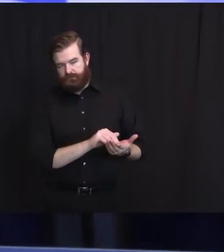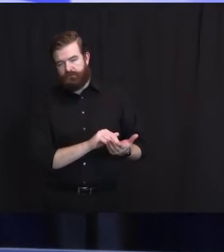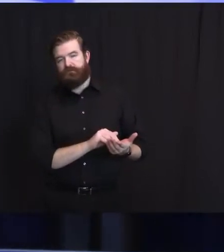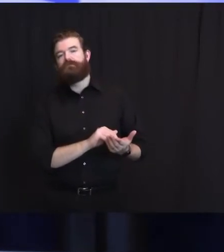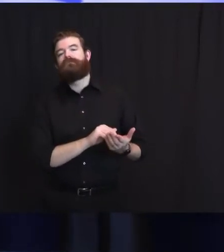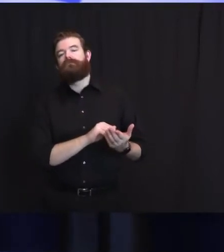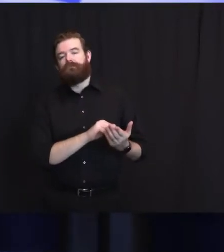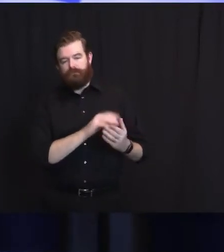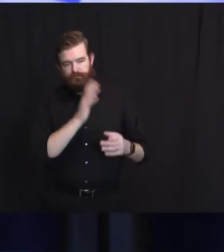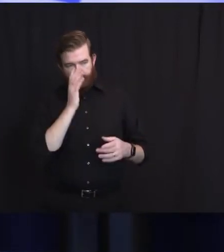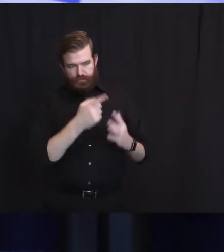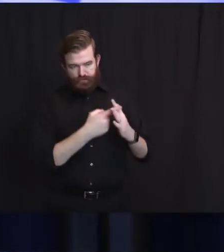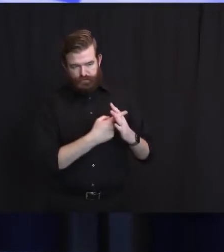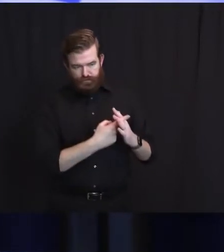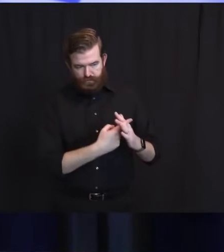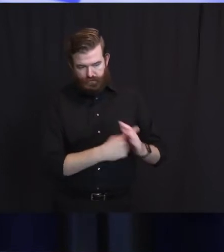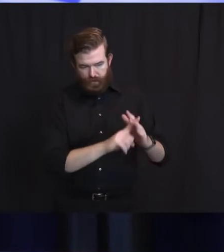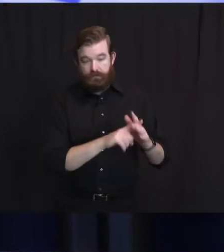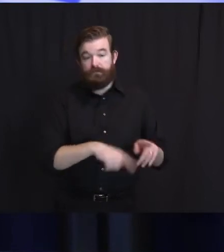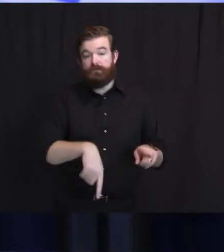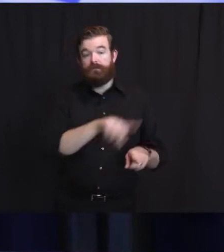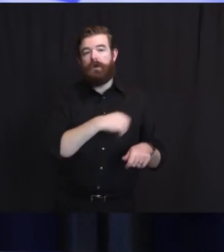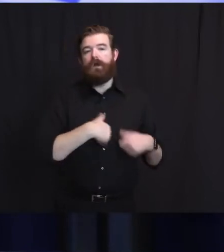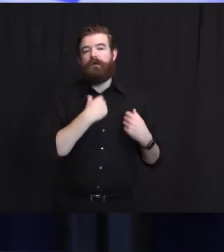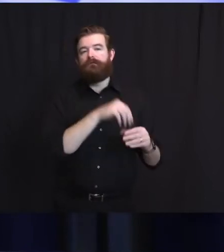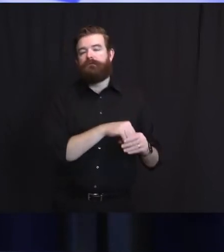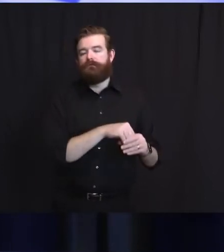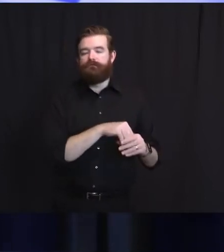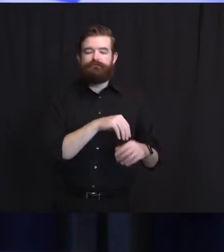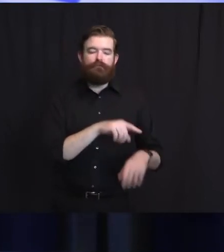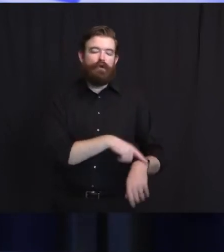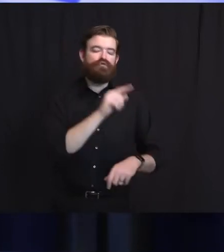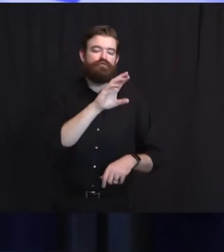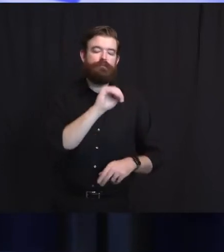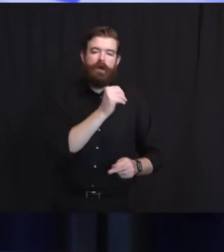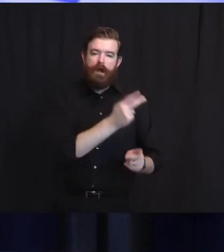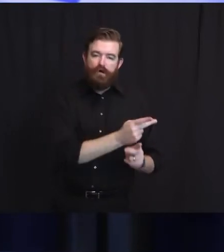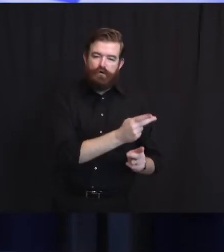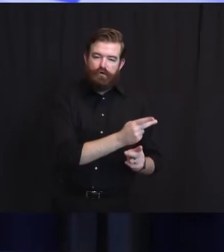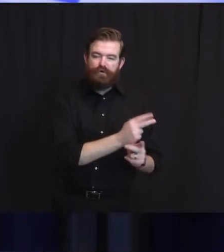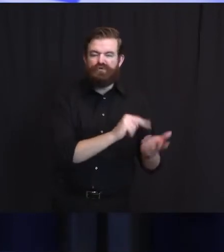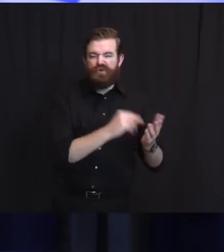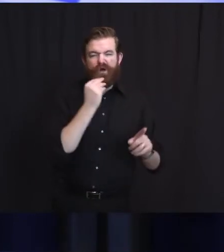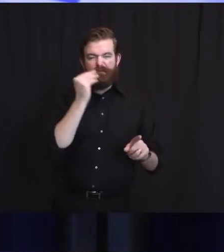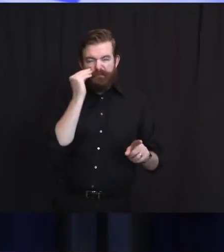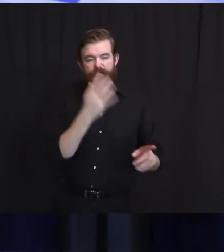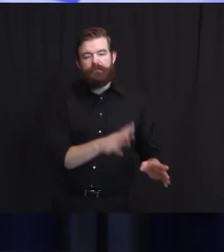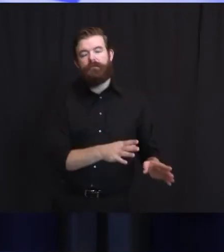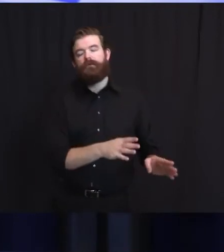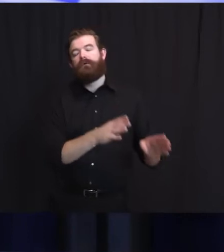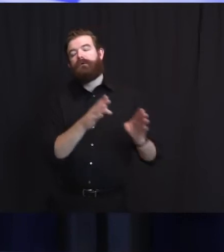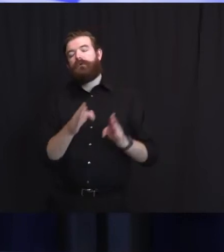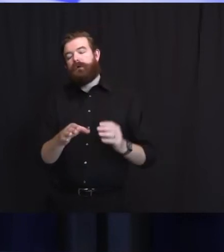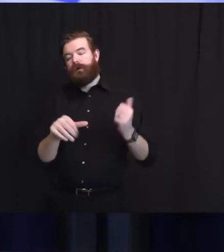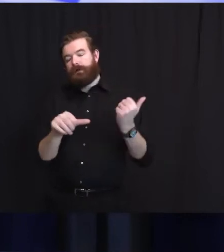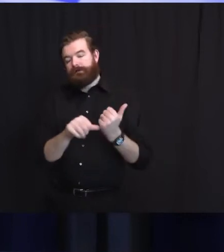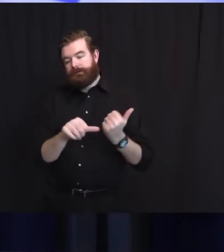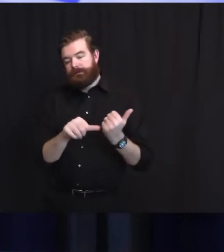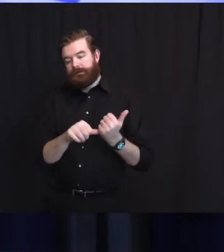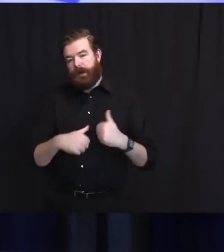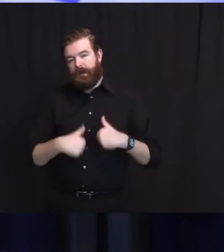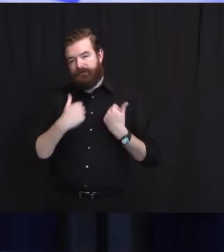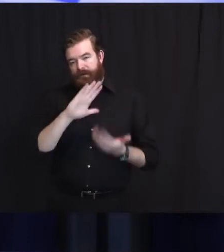and then the developmental facilities, the state developmental facilities. And then, we have thousands of